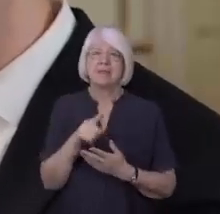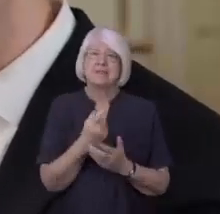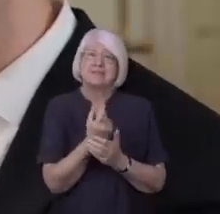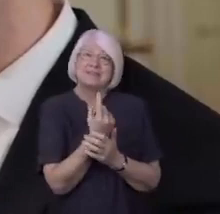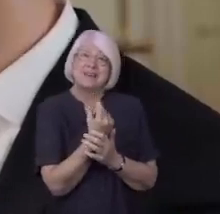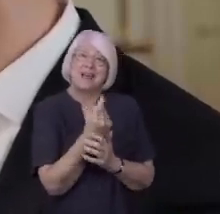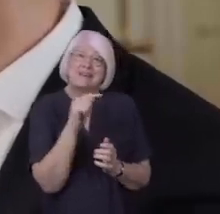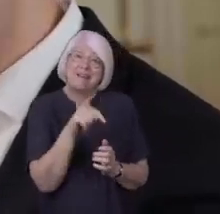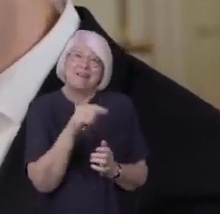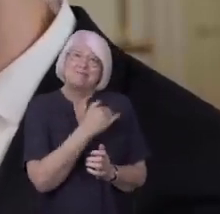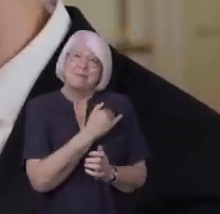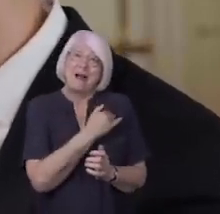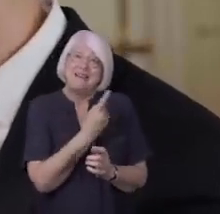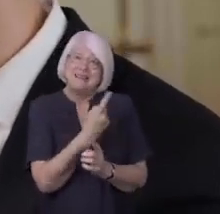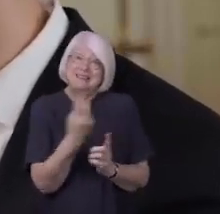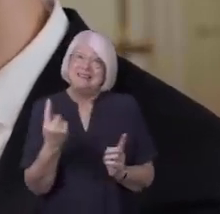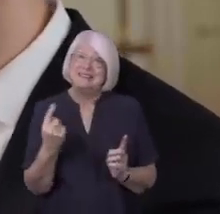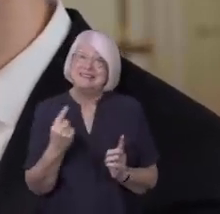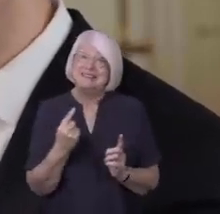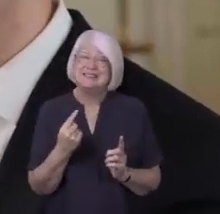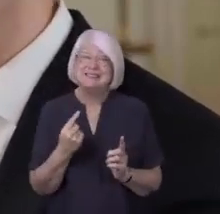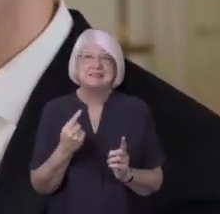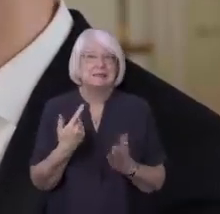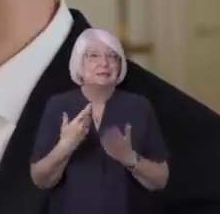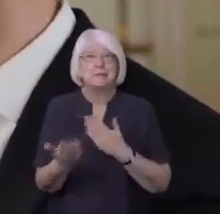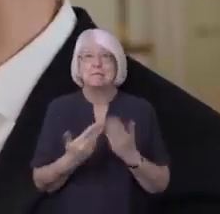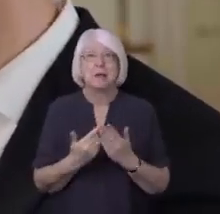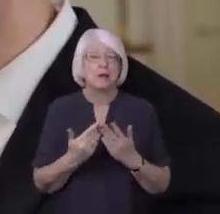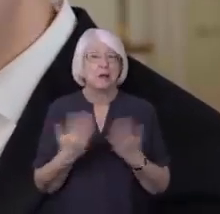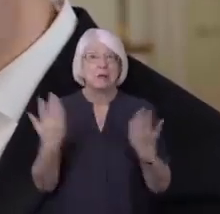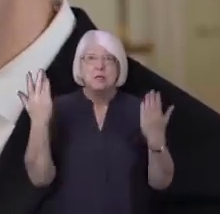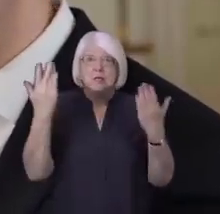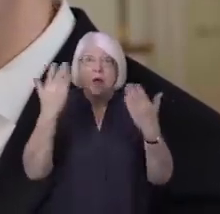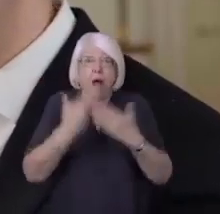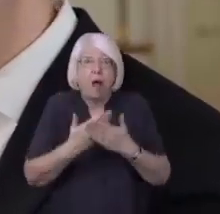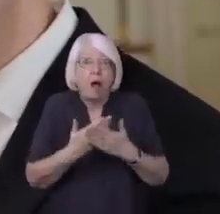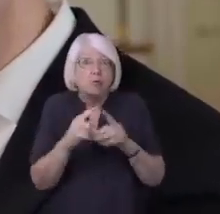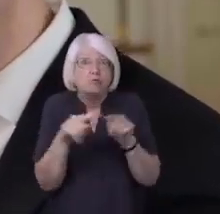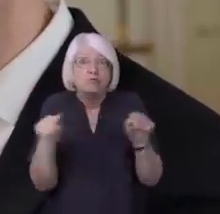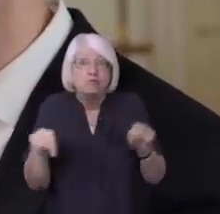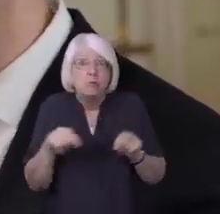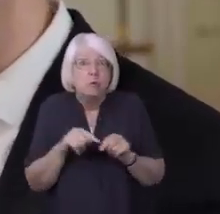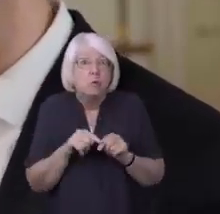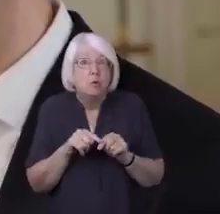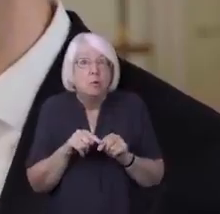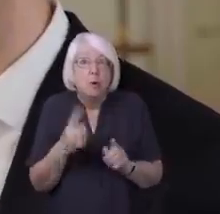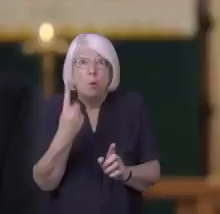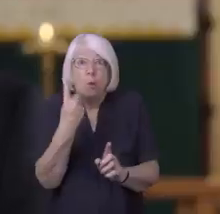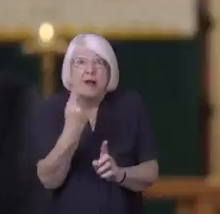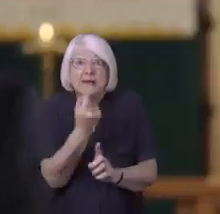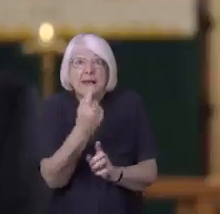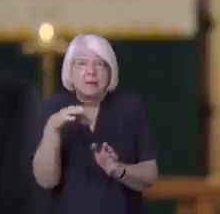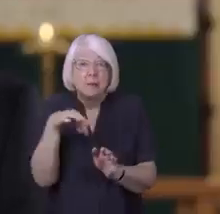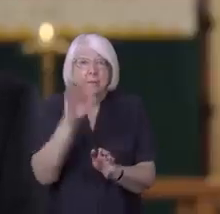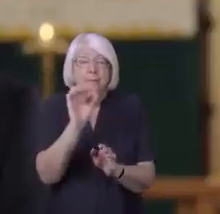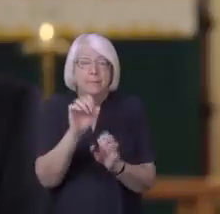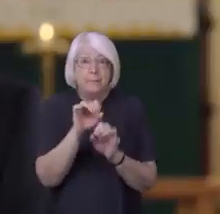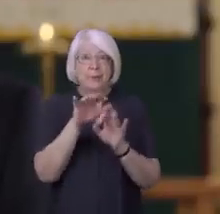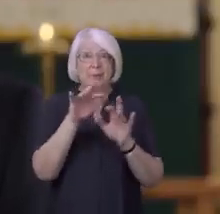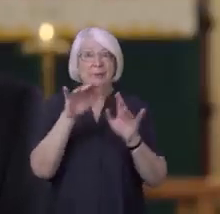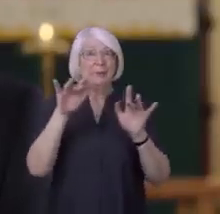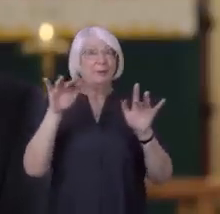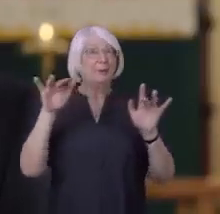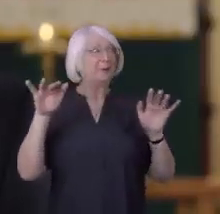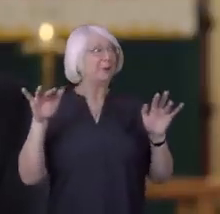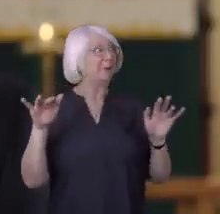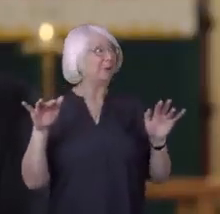candle reminds us that no matter how dark the room, this little candle can extinguish that darkness. And what happens